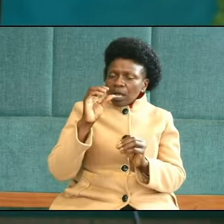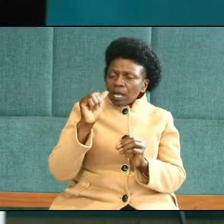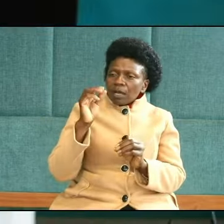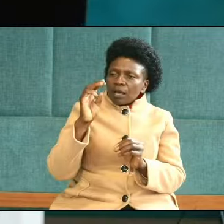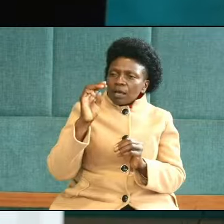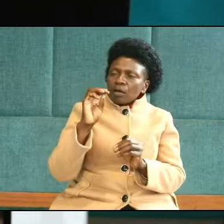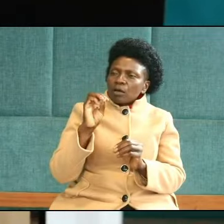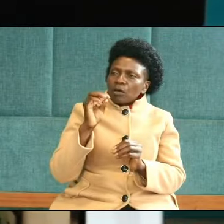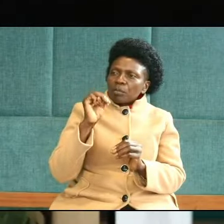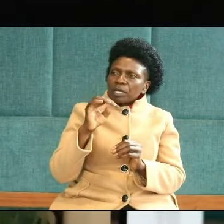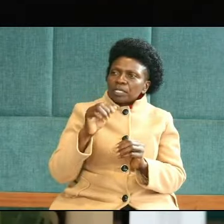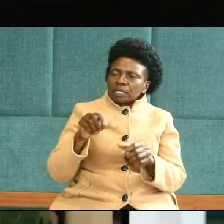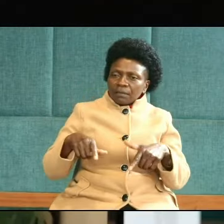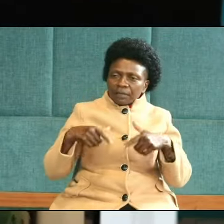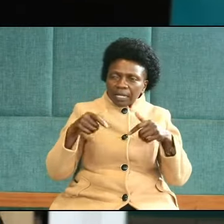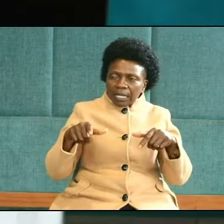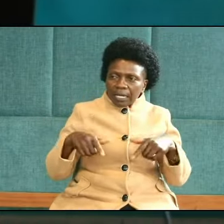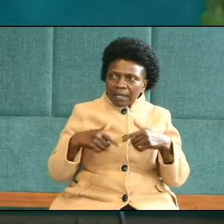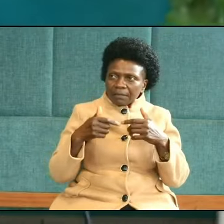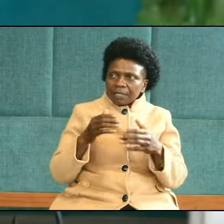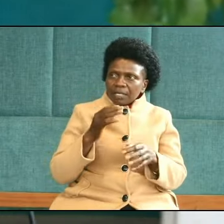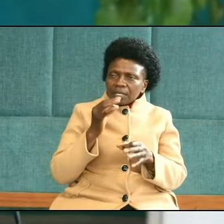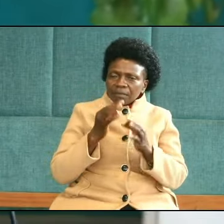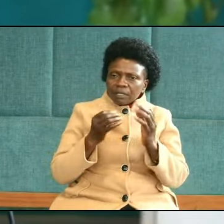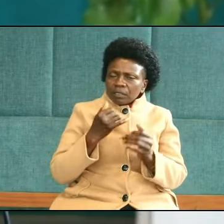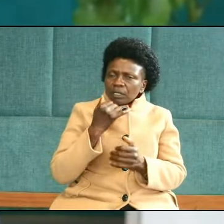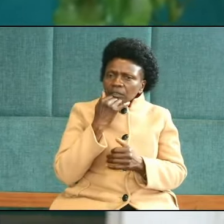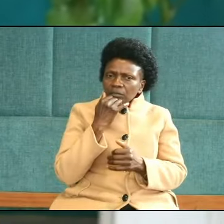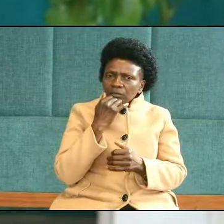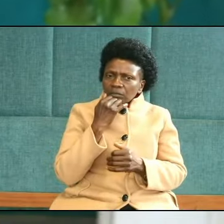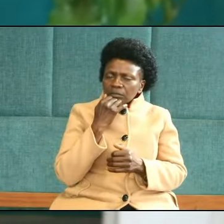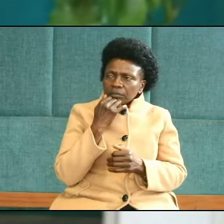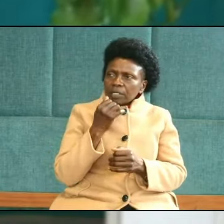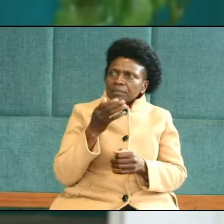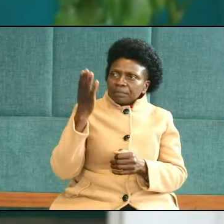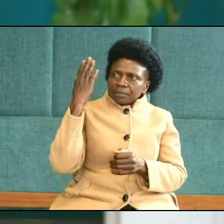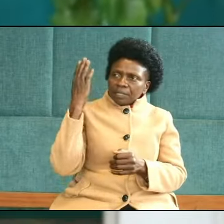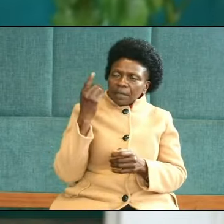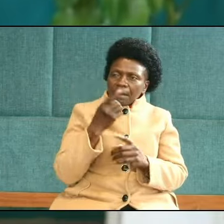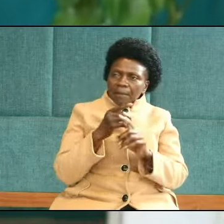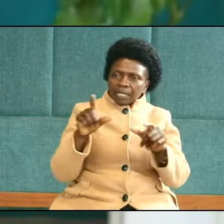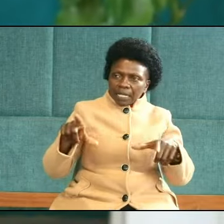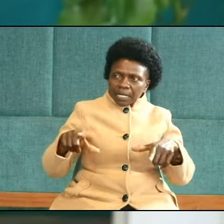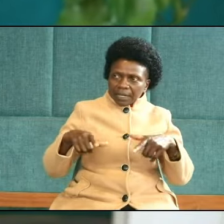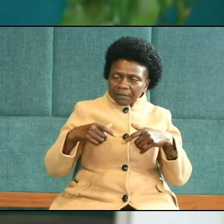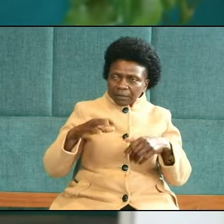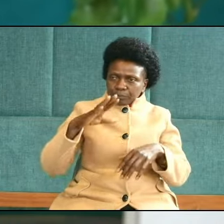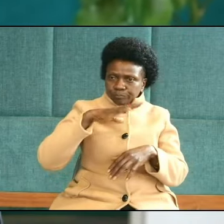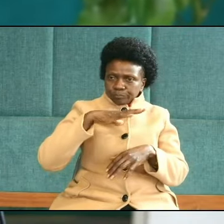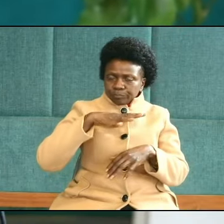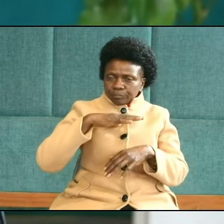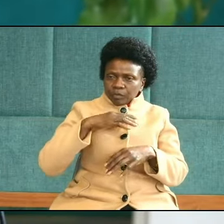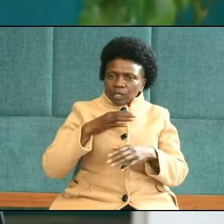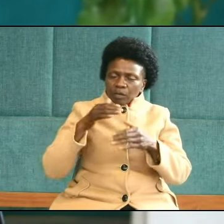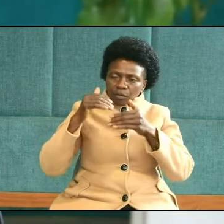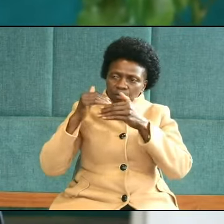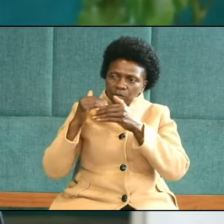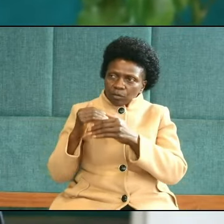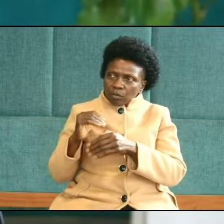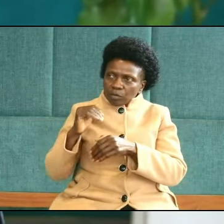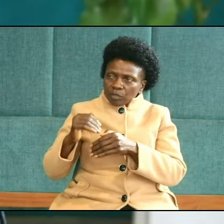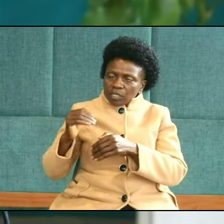life, even when they'd made a mistake by going to stay with the enemy, she had lived a sufficiently consistent